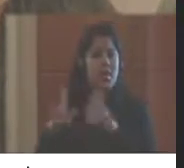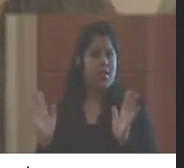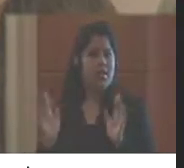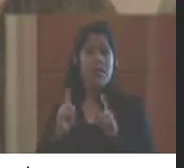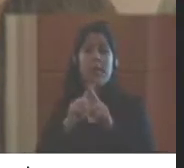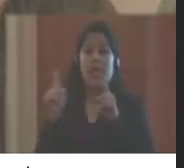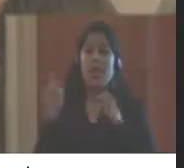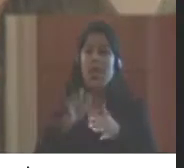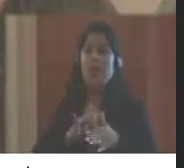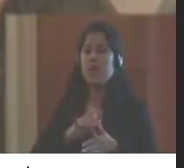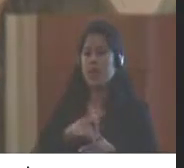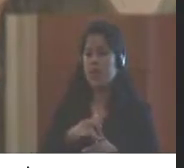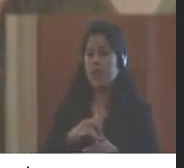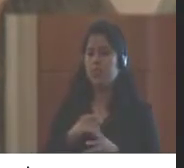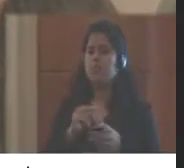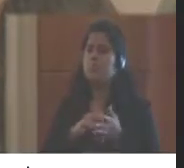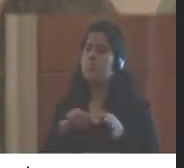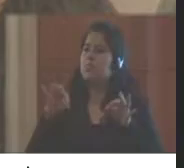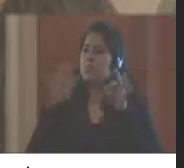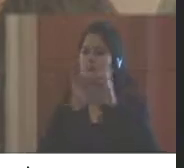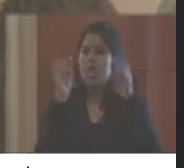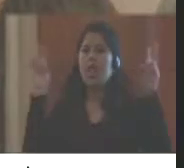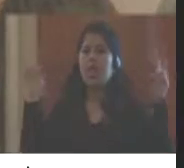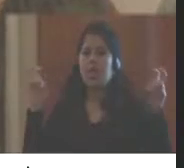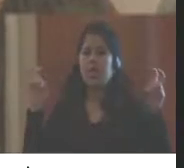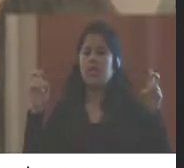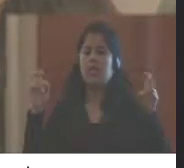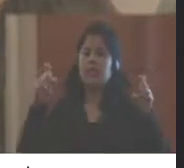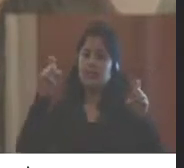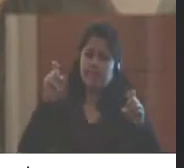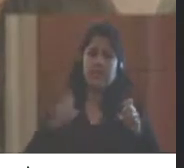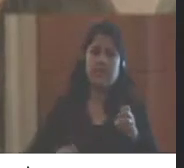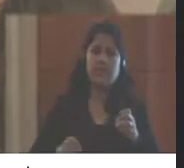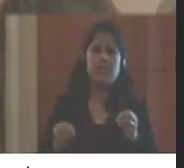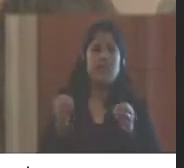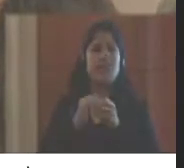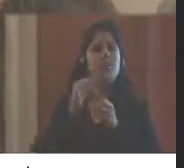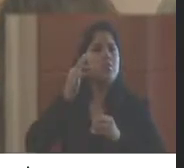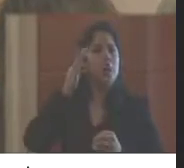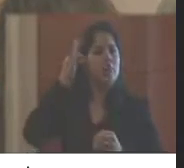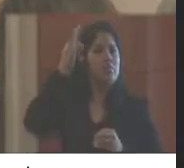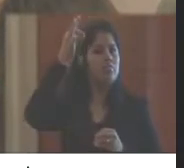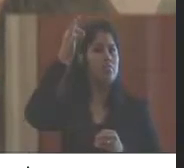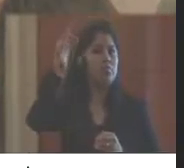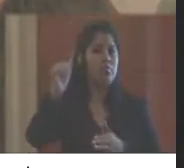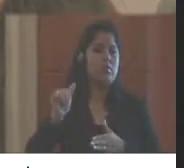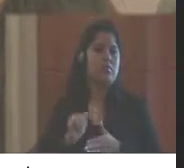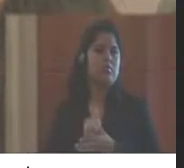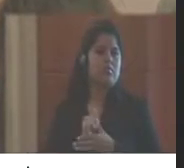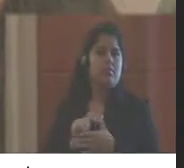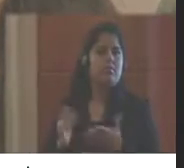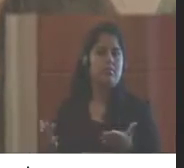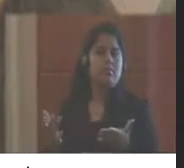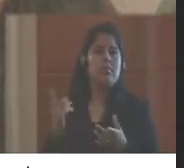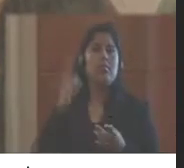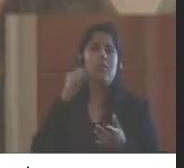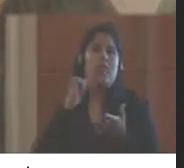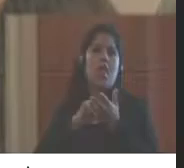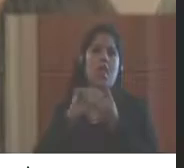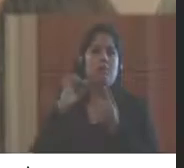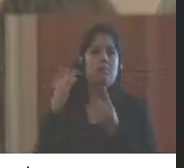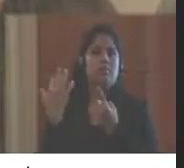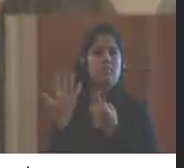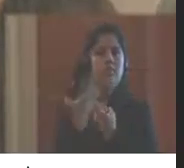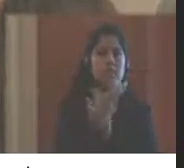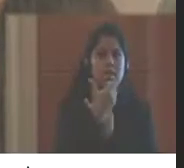future climate risk, disaster risk, environmental risk, not quite well there as a